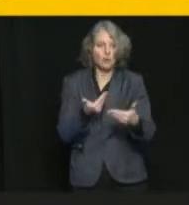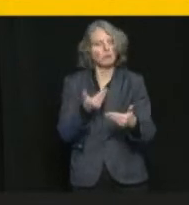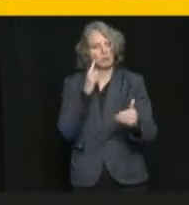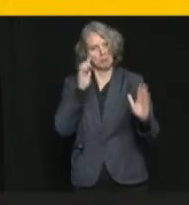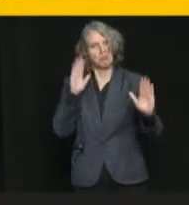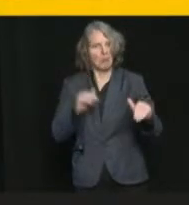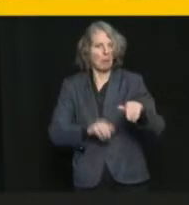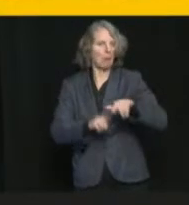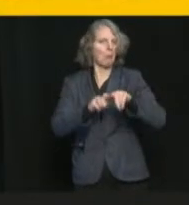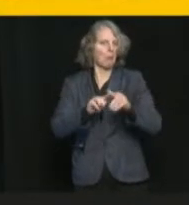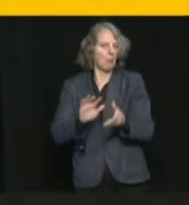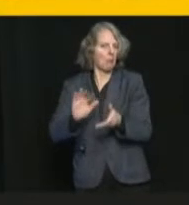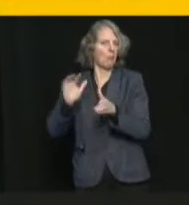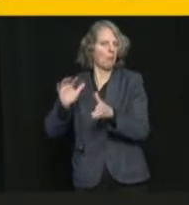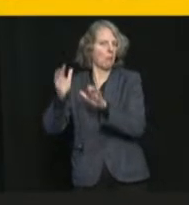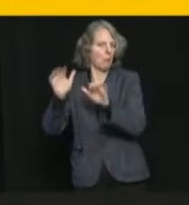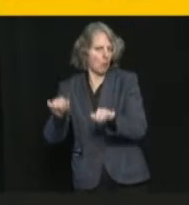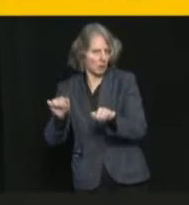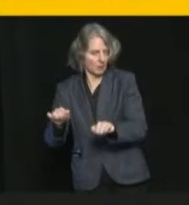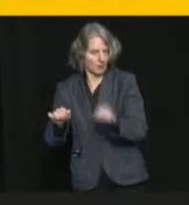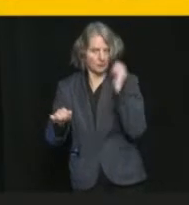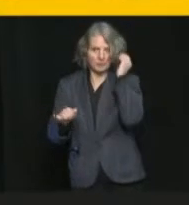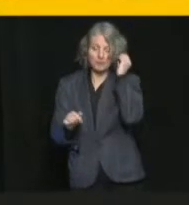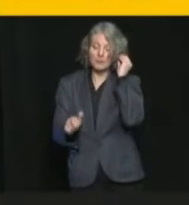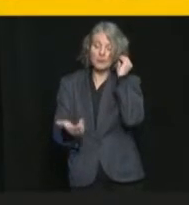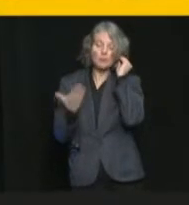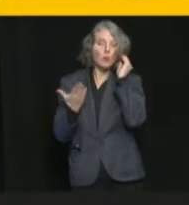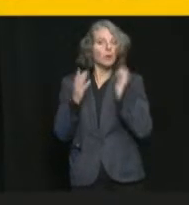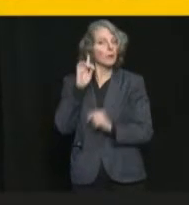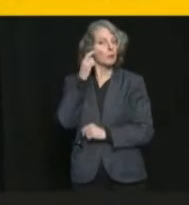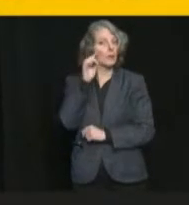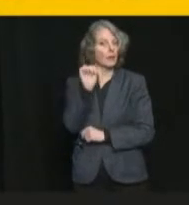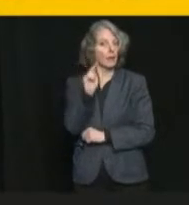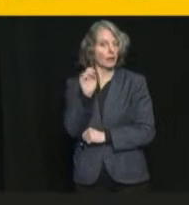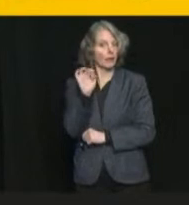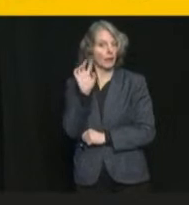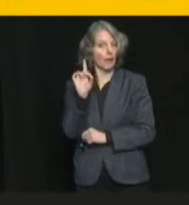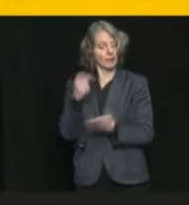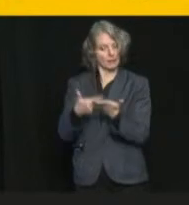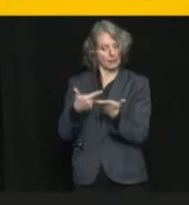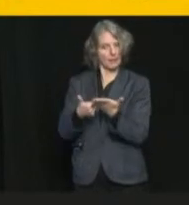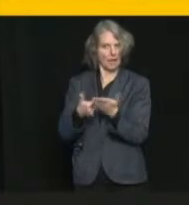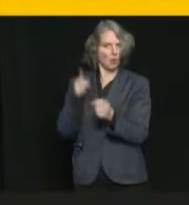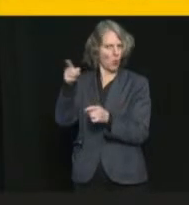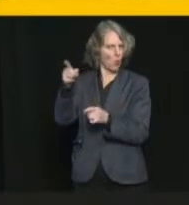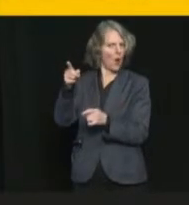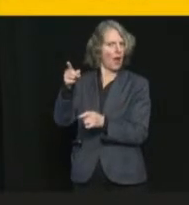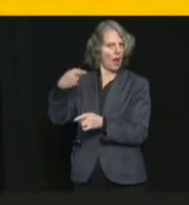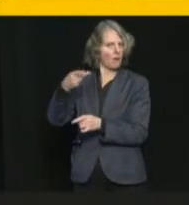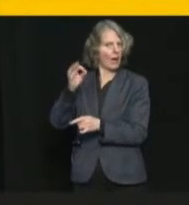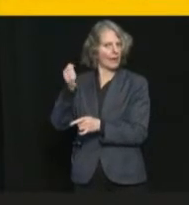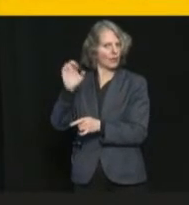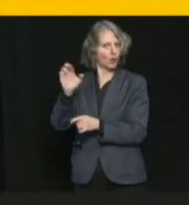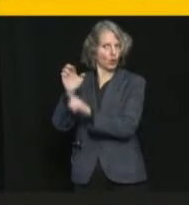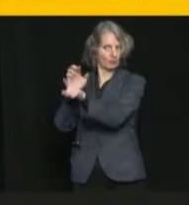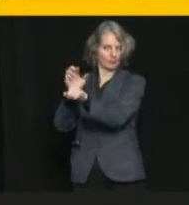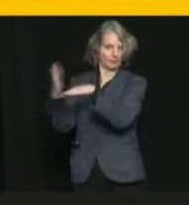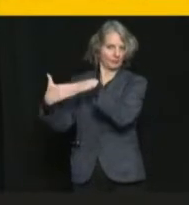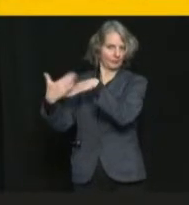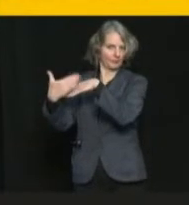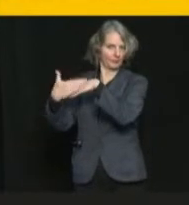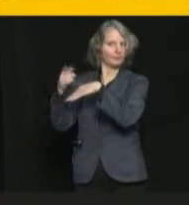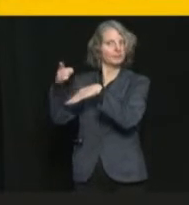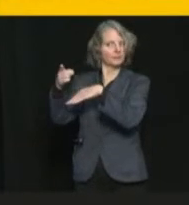along the way. Earlier this morning, Minister Anand talked about the fact that there will be a